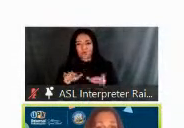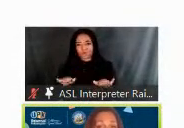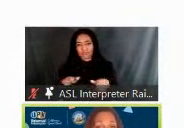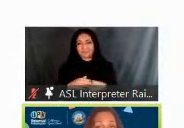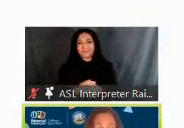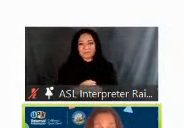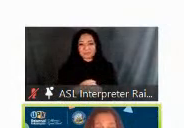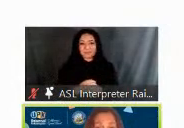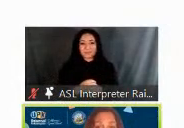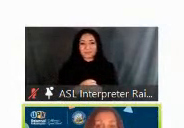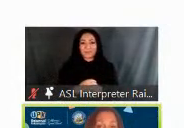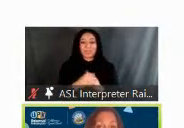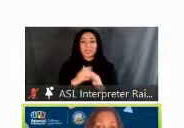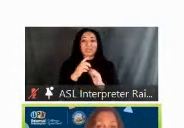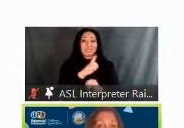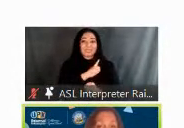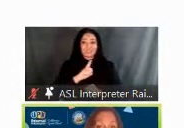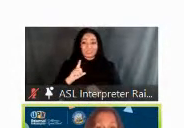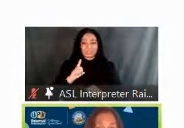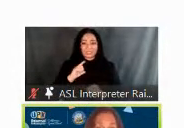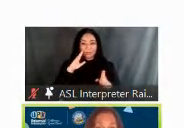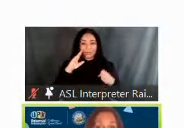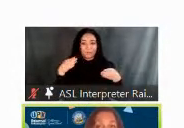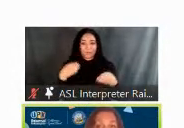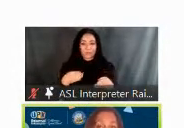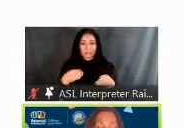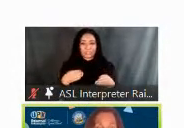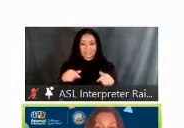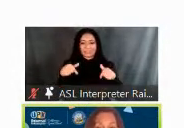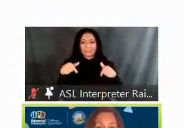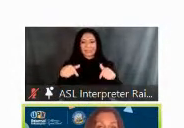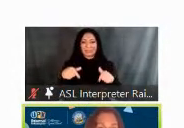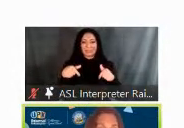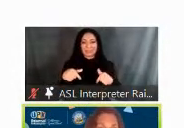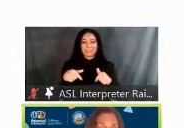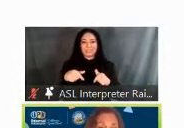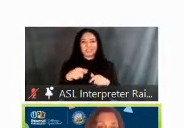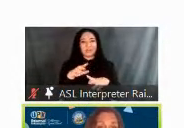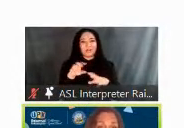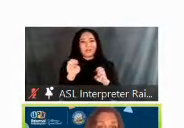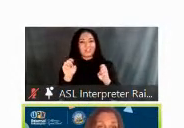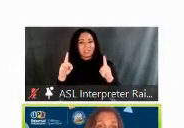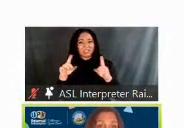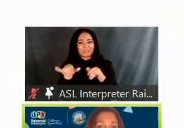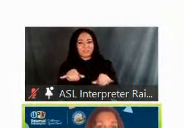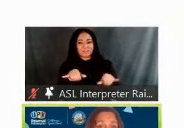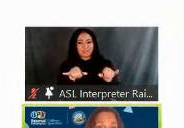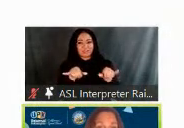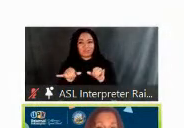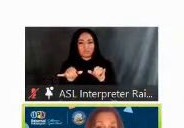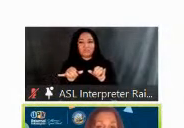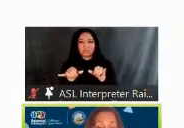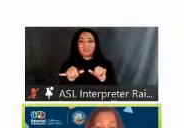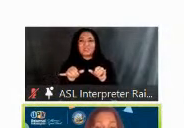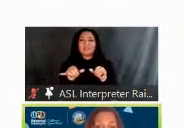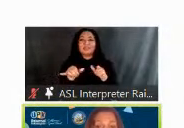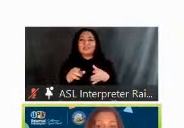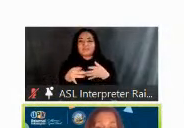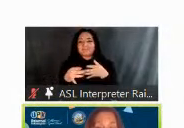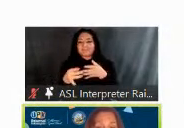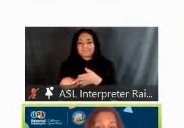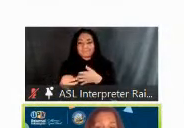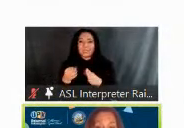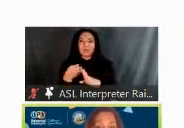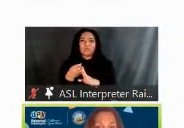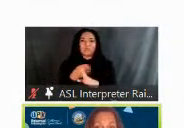focused the scope of this work group on pre-K age children and the education standards that govern preschool programs to align